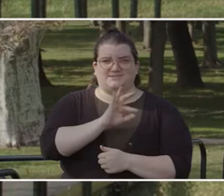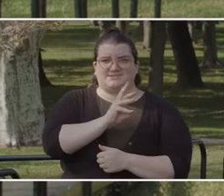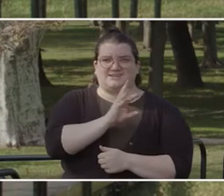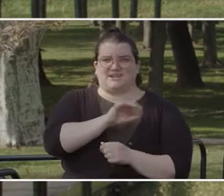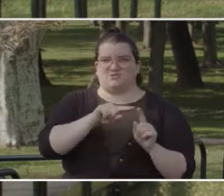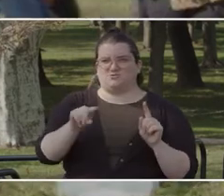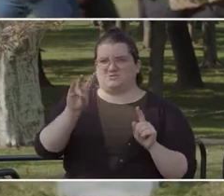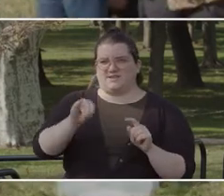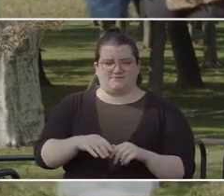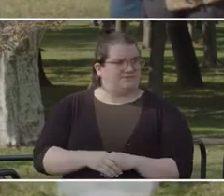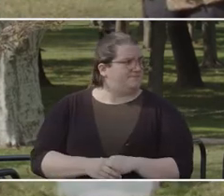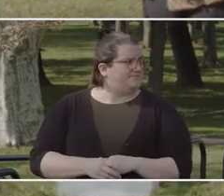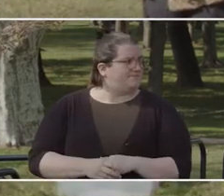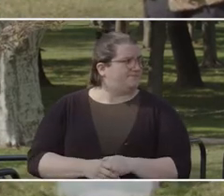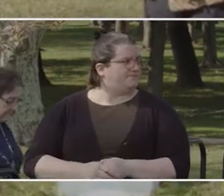1970.